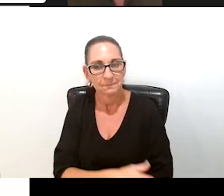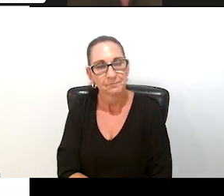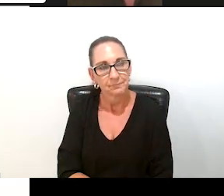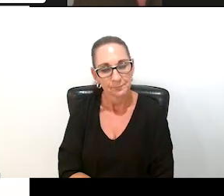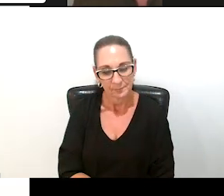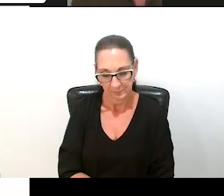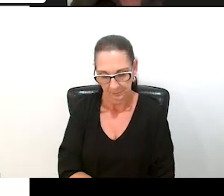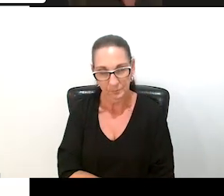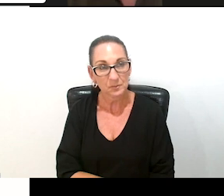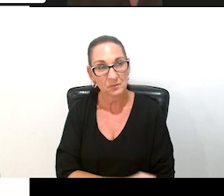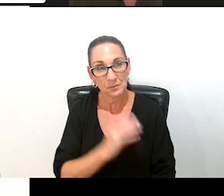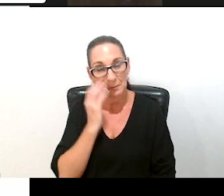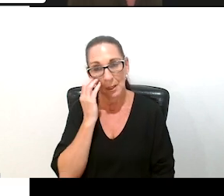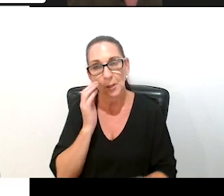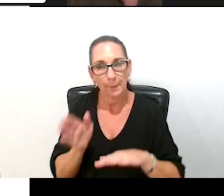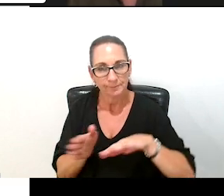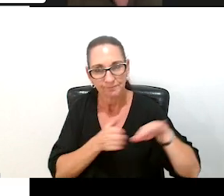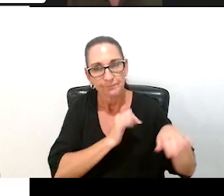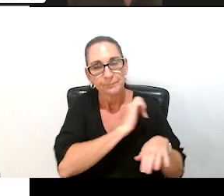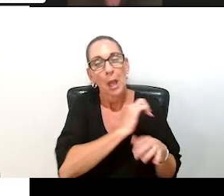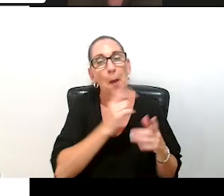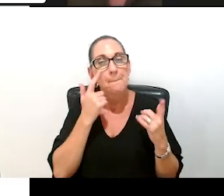Okay, so that was the pilot, and